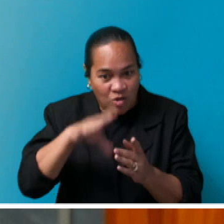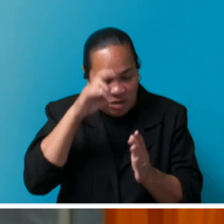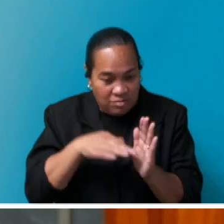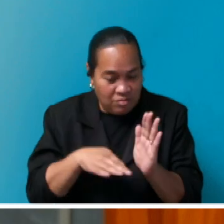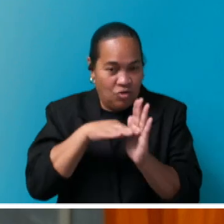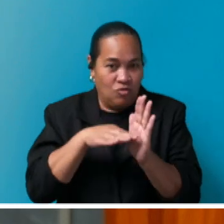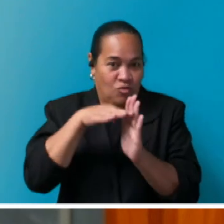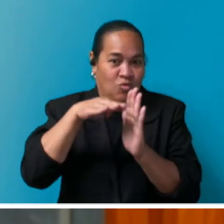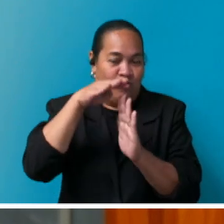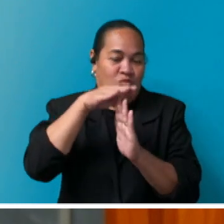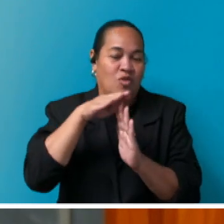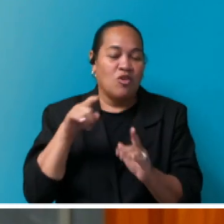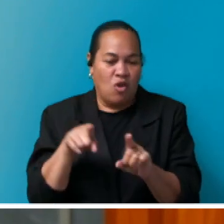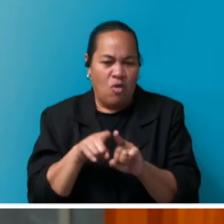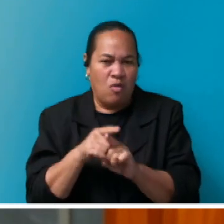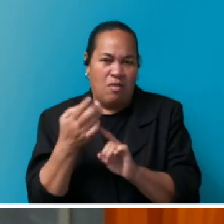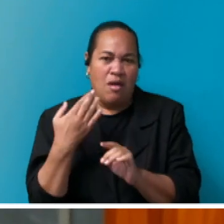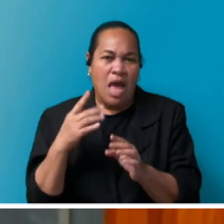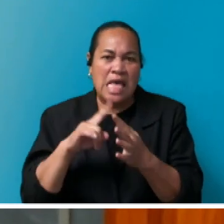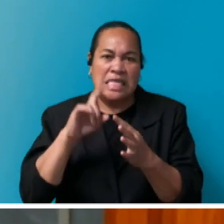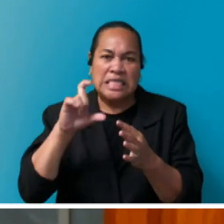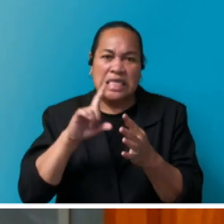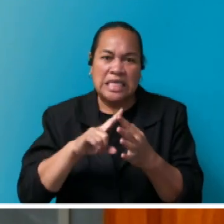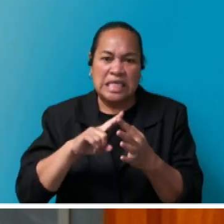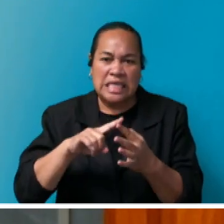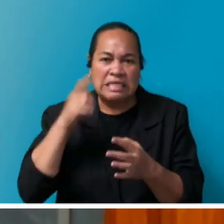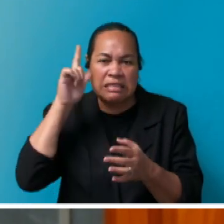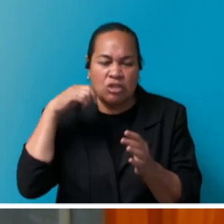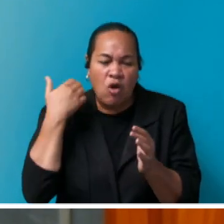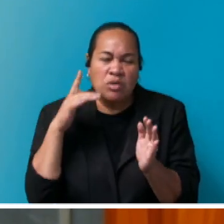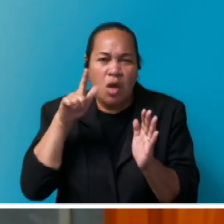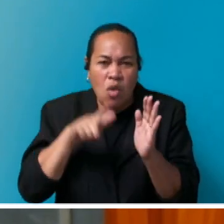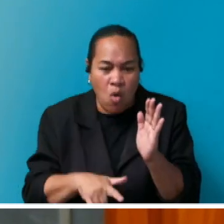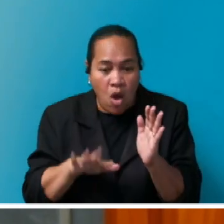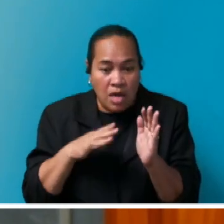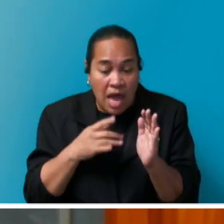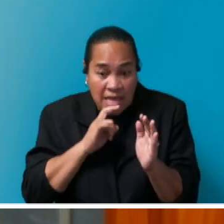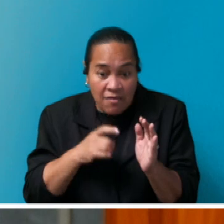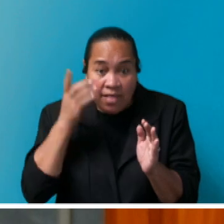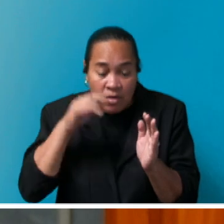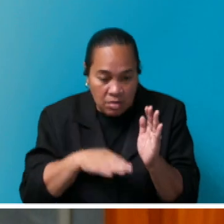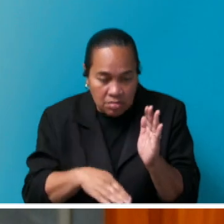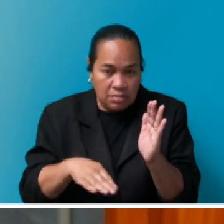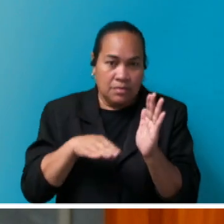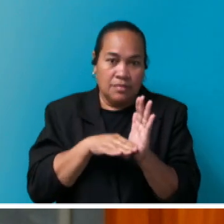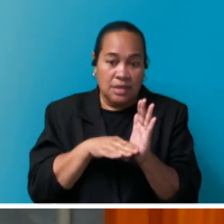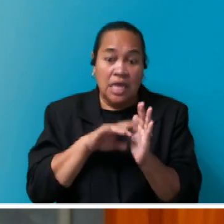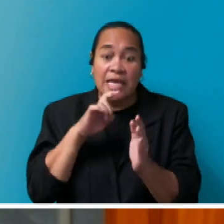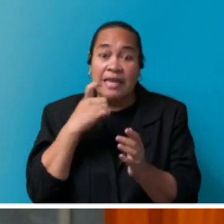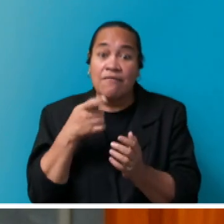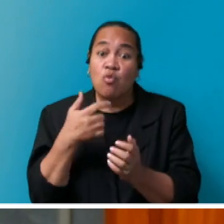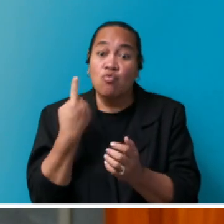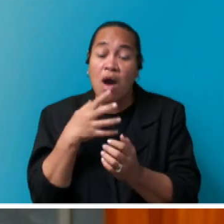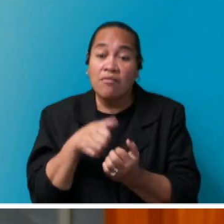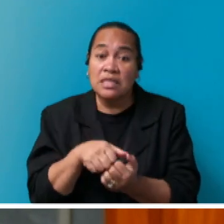status. So the qualification level and corresponding salary bands are as follows. Teachers with certificate in